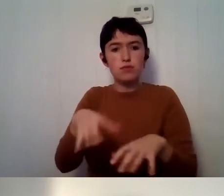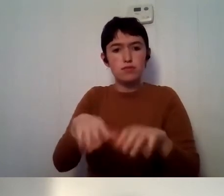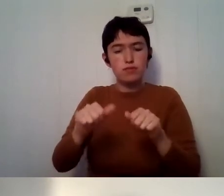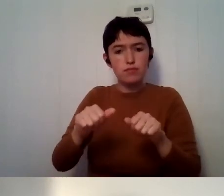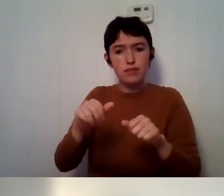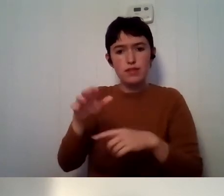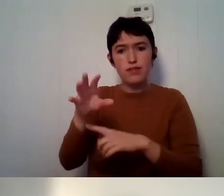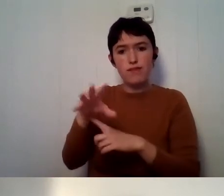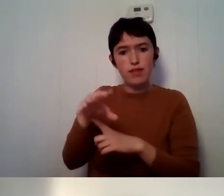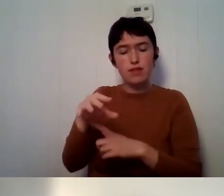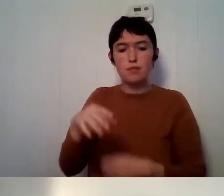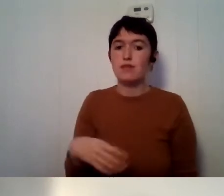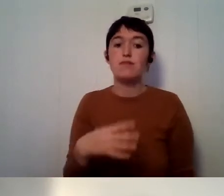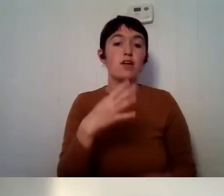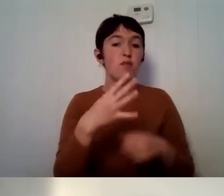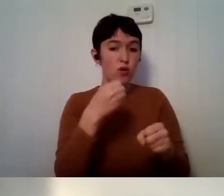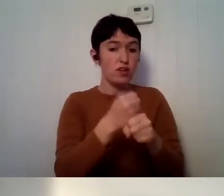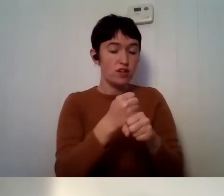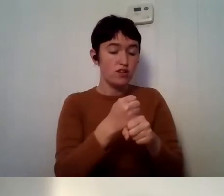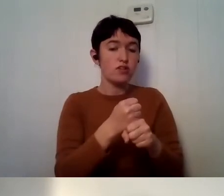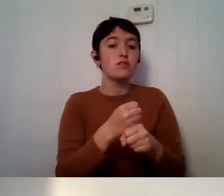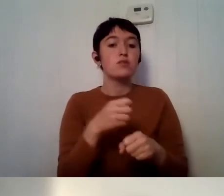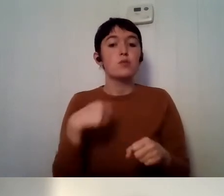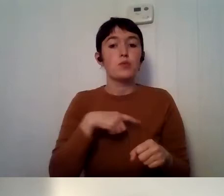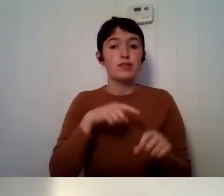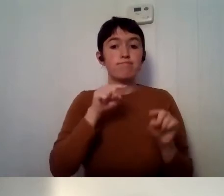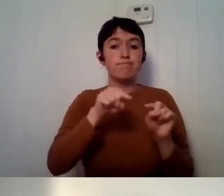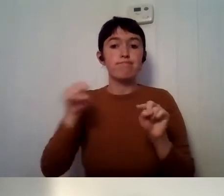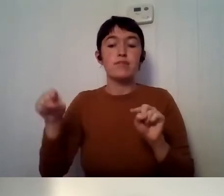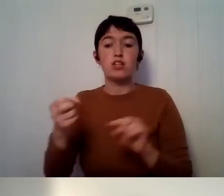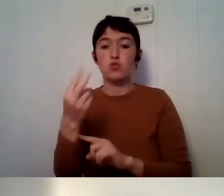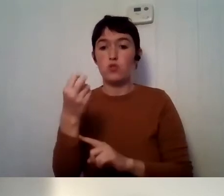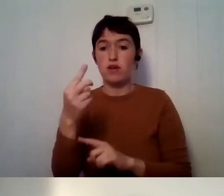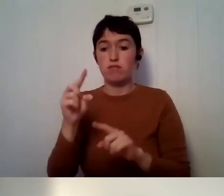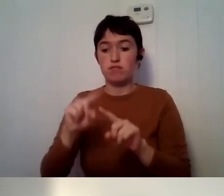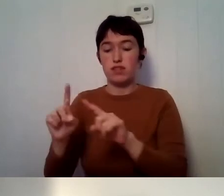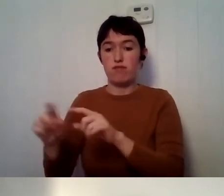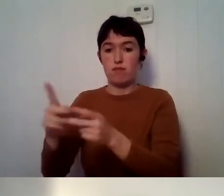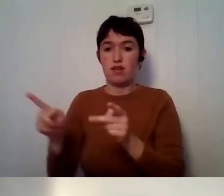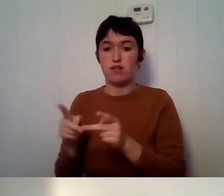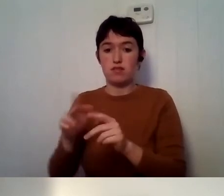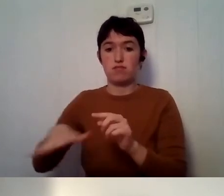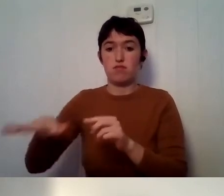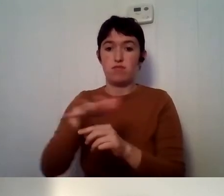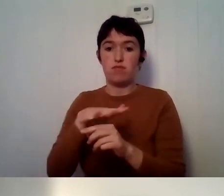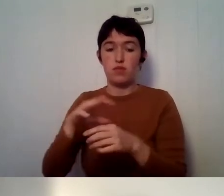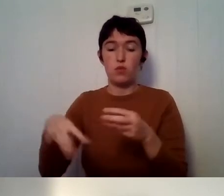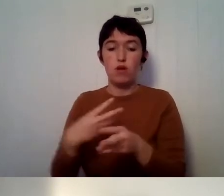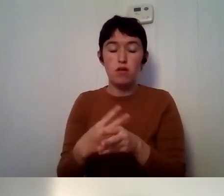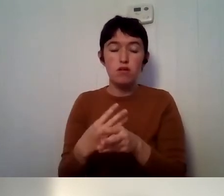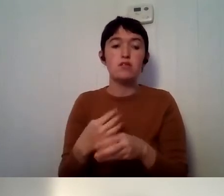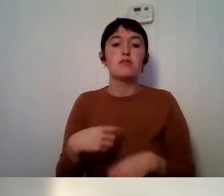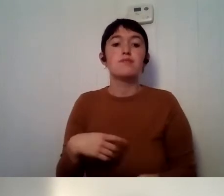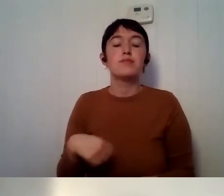12 locations around the world. And because we were working with the glaciologists in